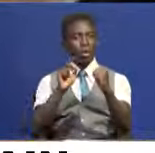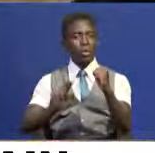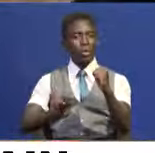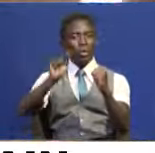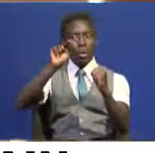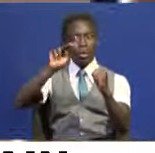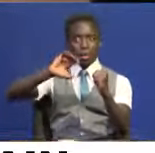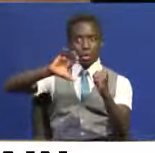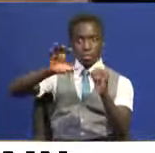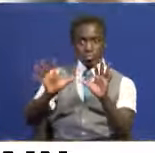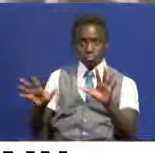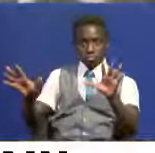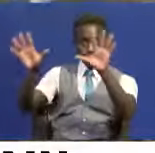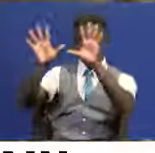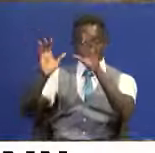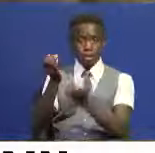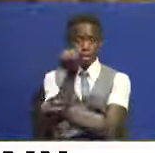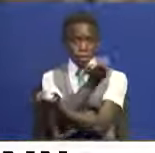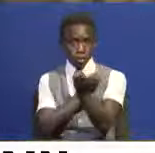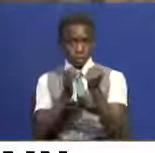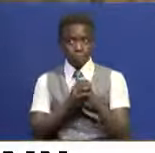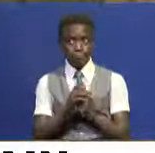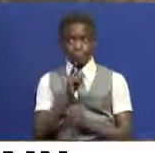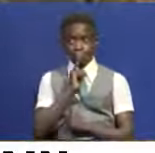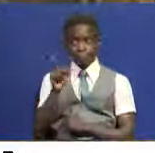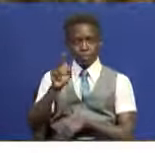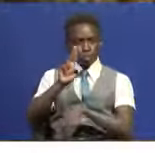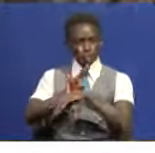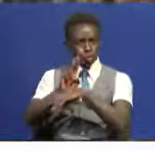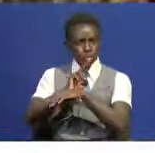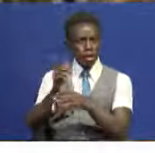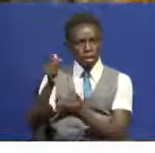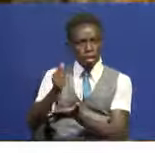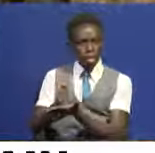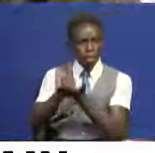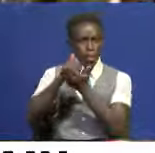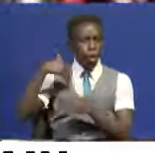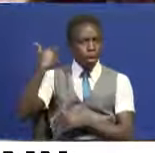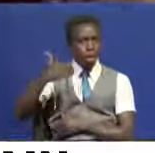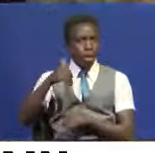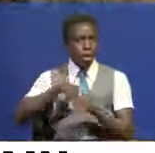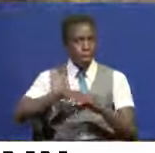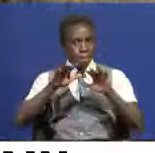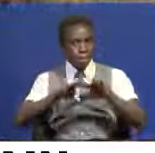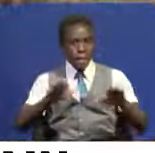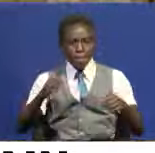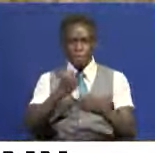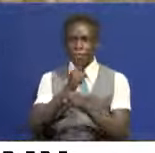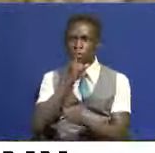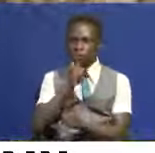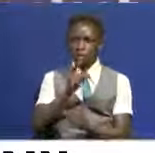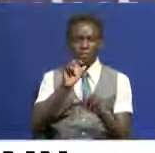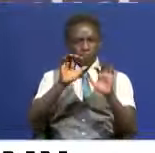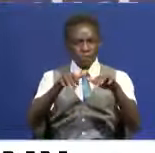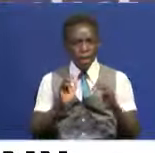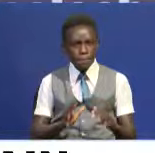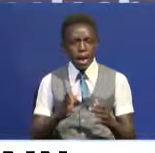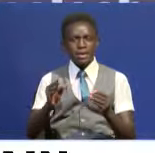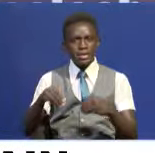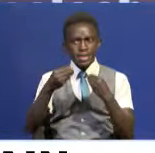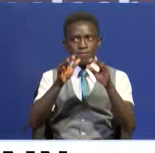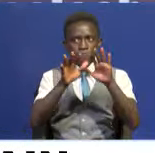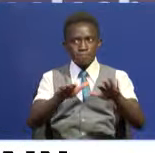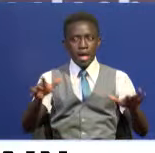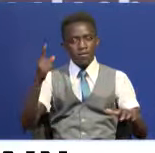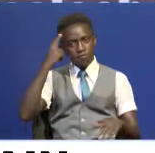USAID says there's need for targeted intervention, especially in market leakages, to ensure farmers get market for their produce. We remain a